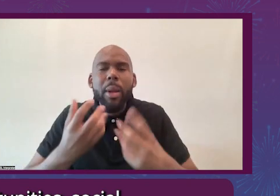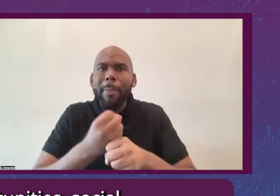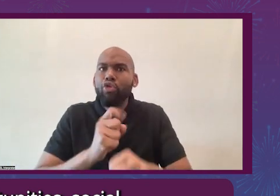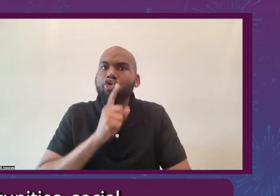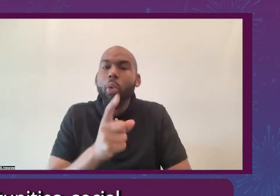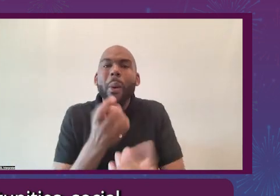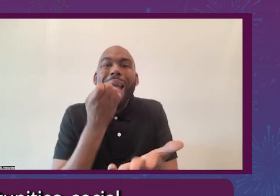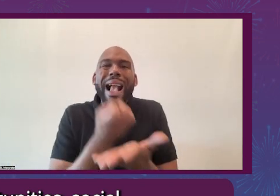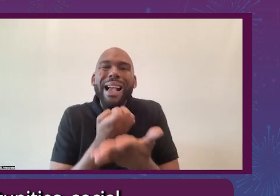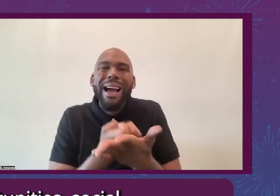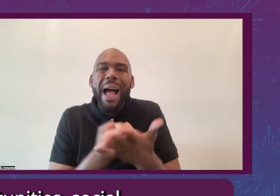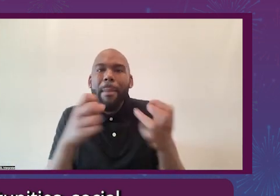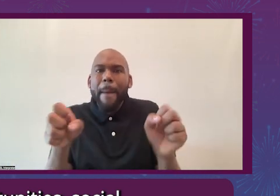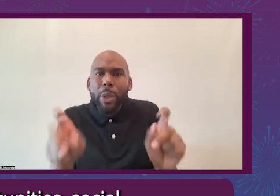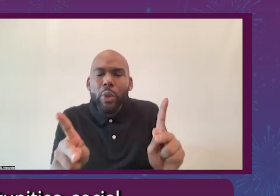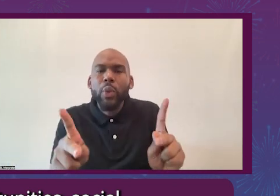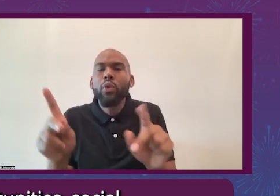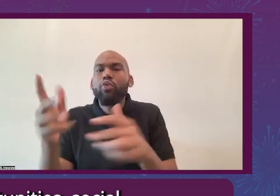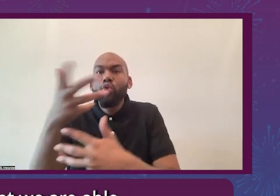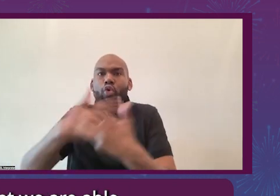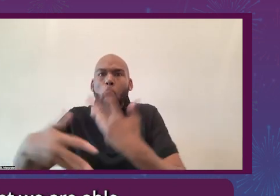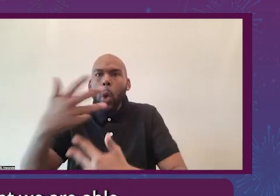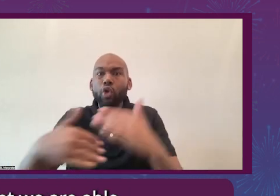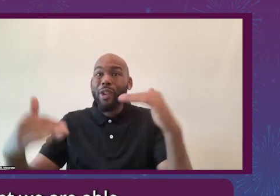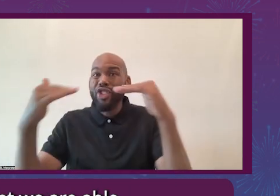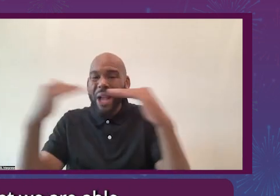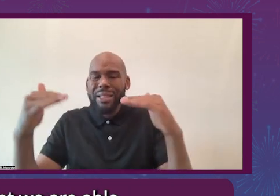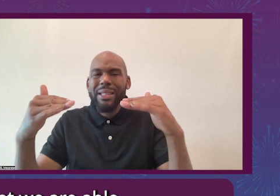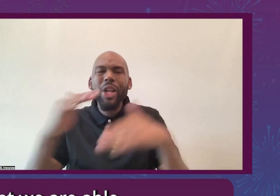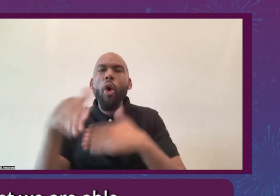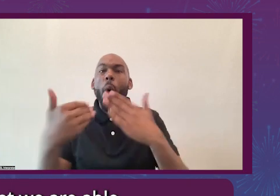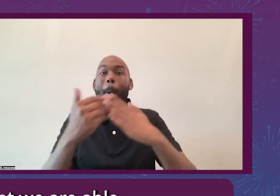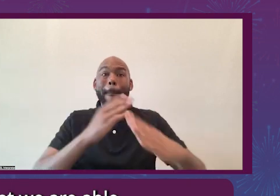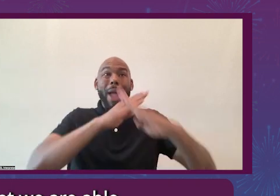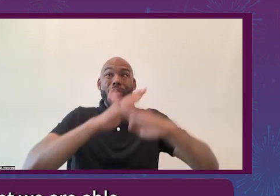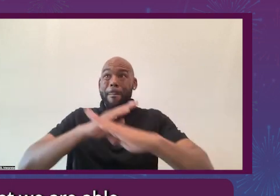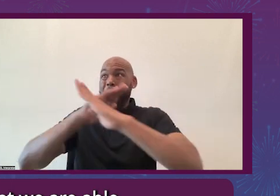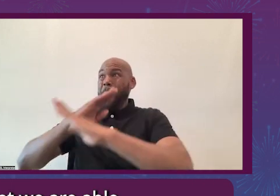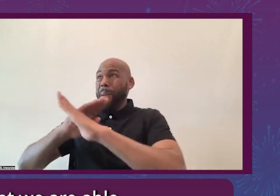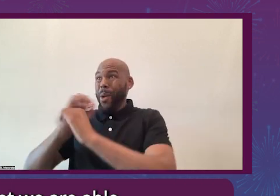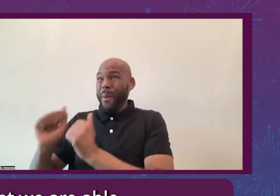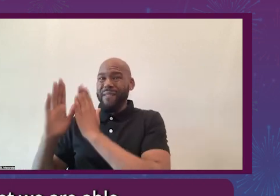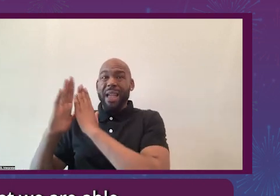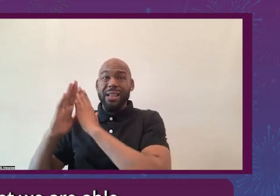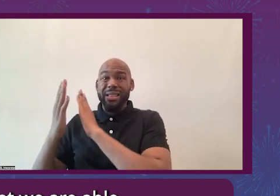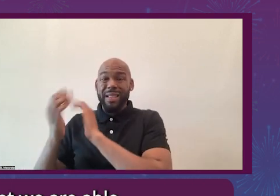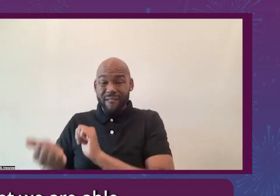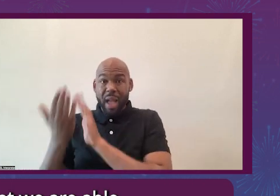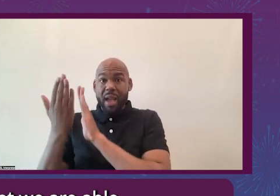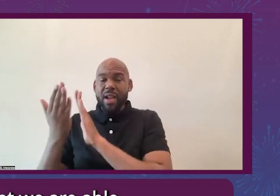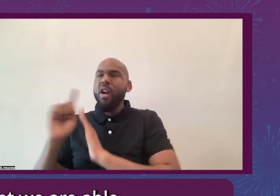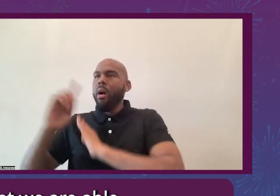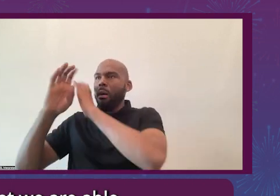justice, all the barriers that we face with a disability are removed, and that we are able